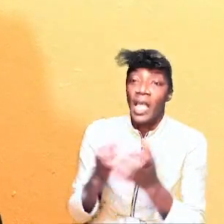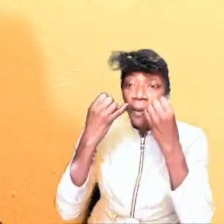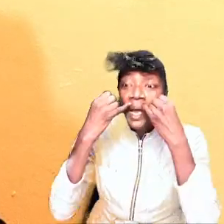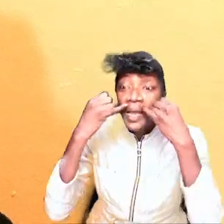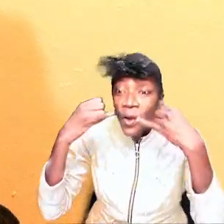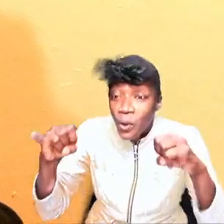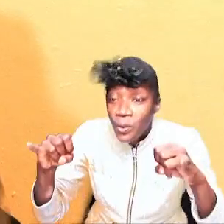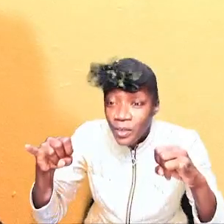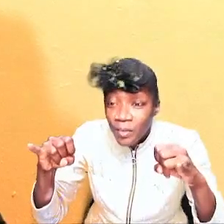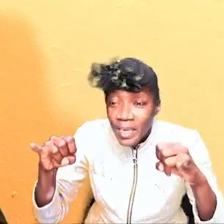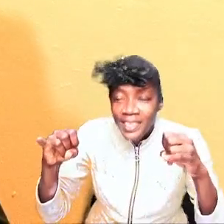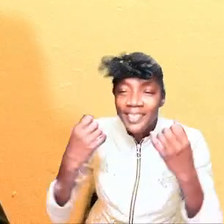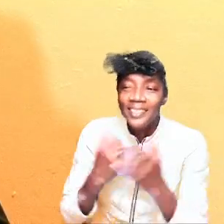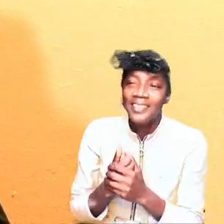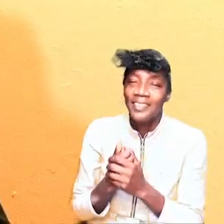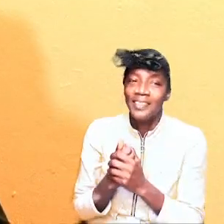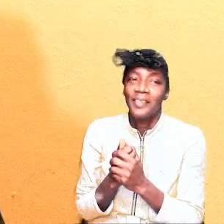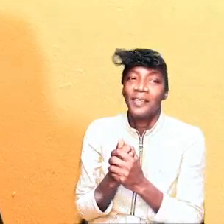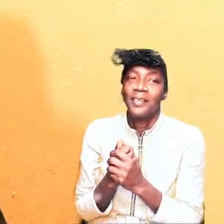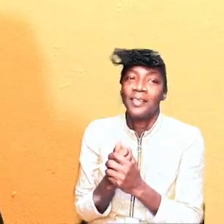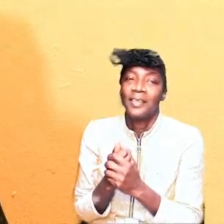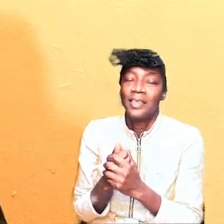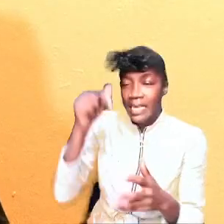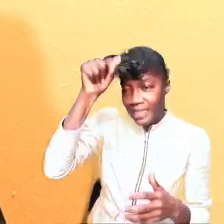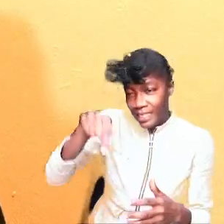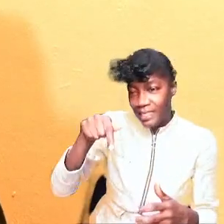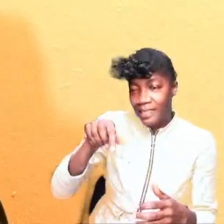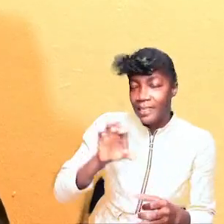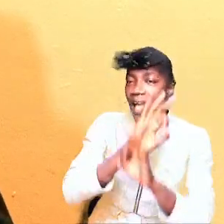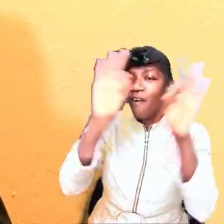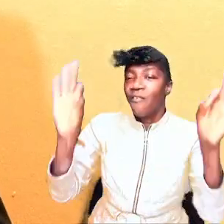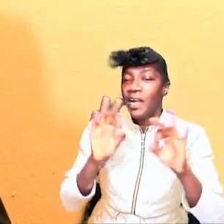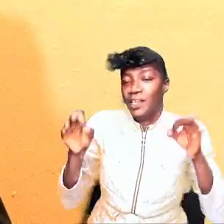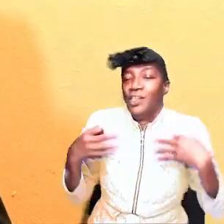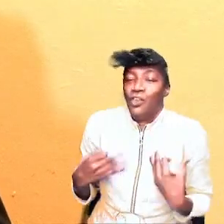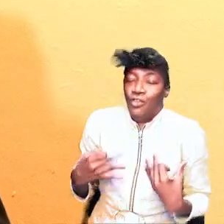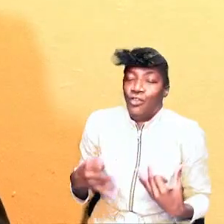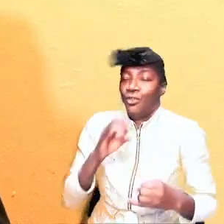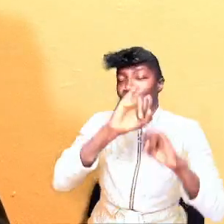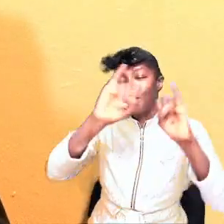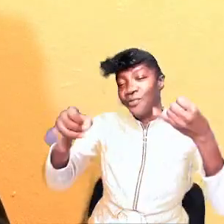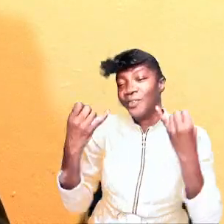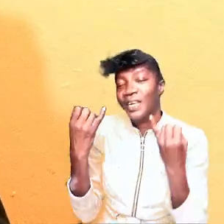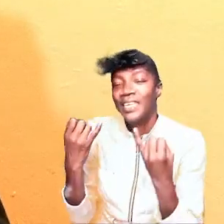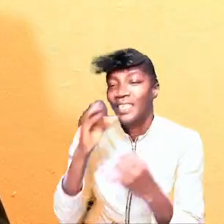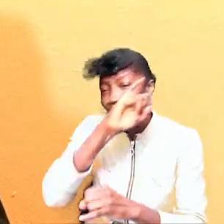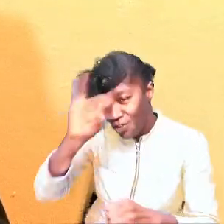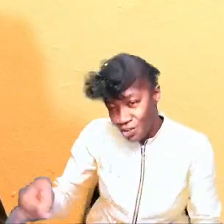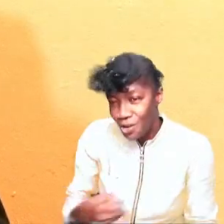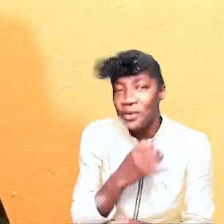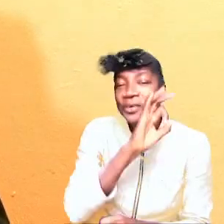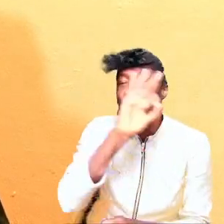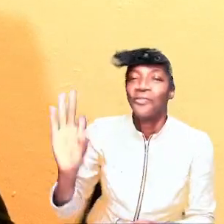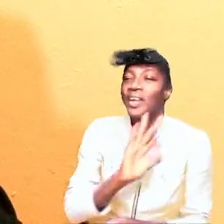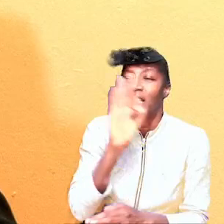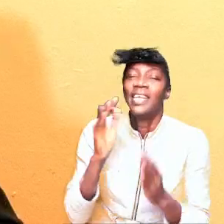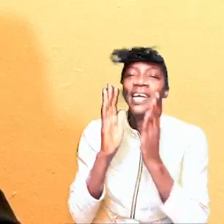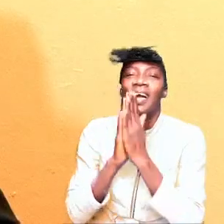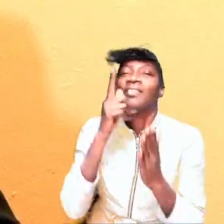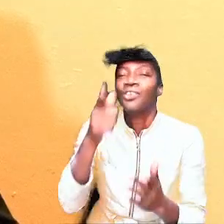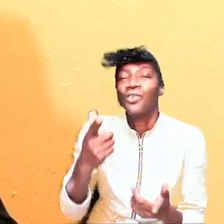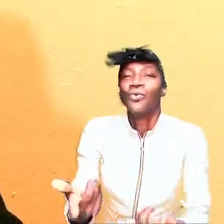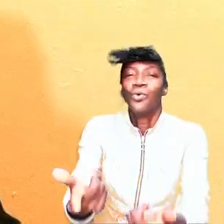announcement, please remember that this Friday is Jerk Friday. We're asking you to